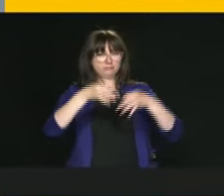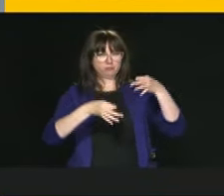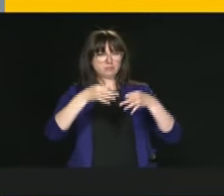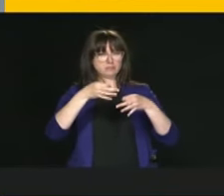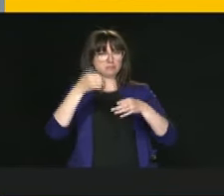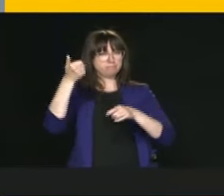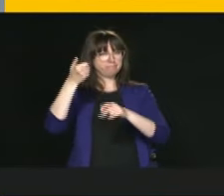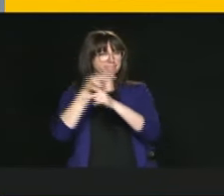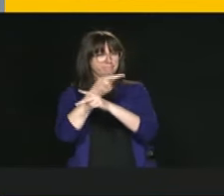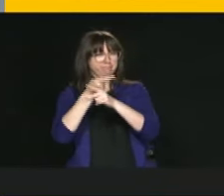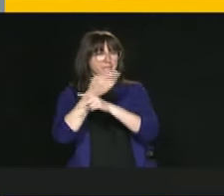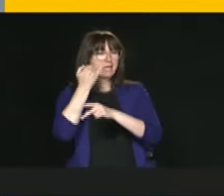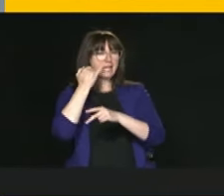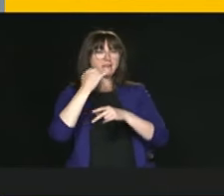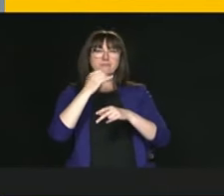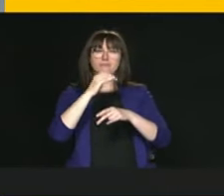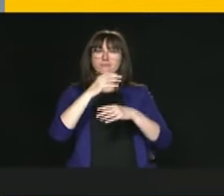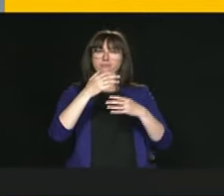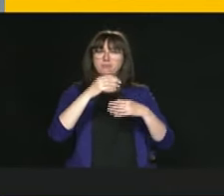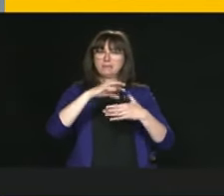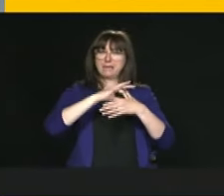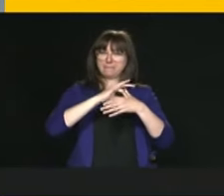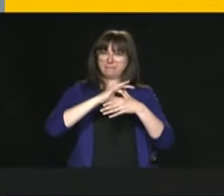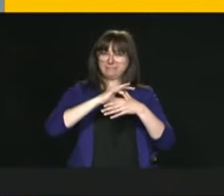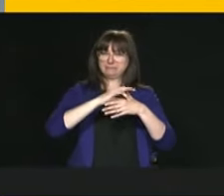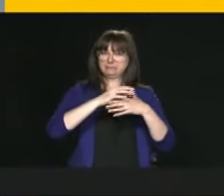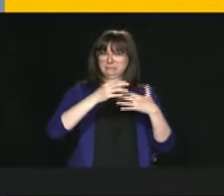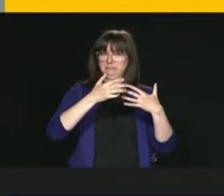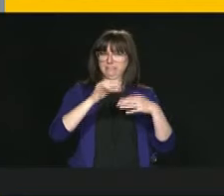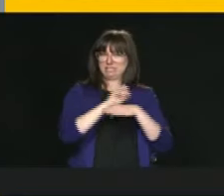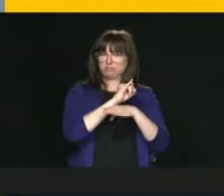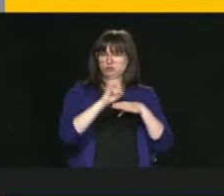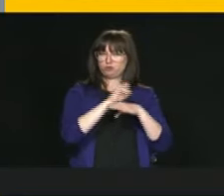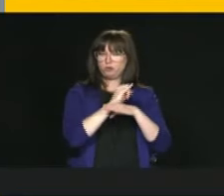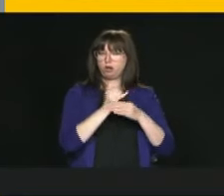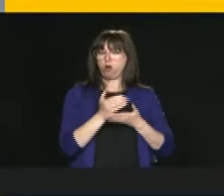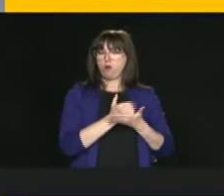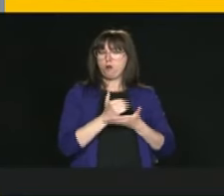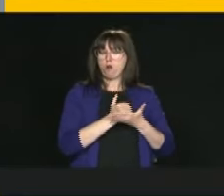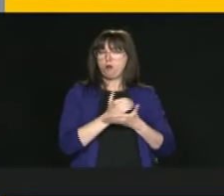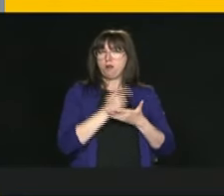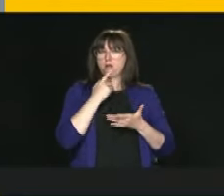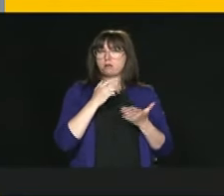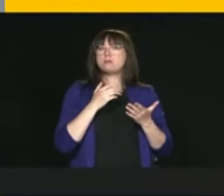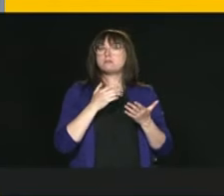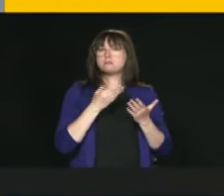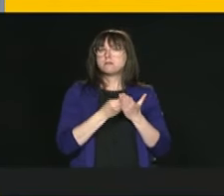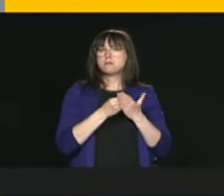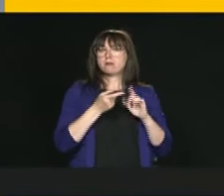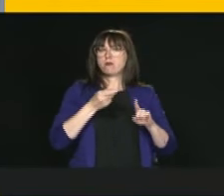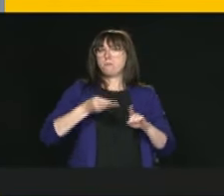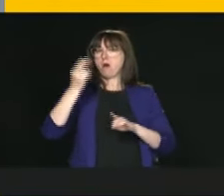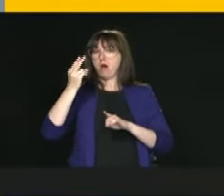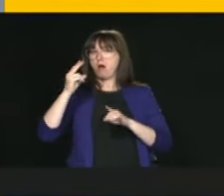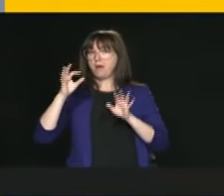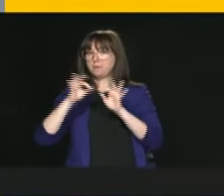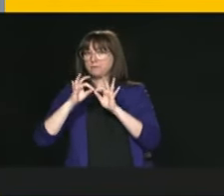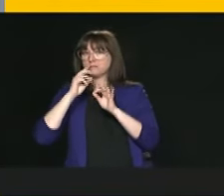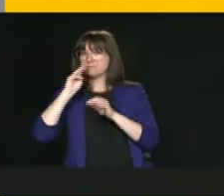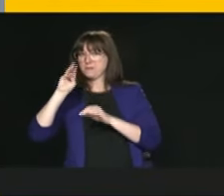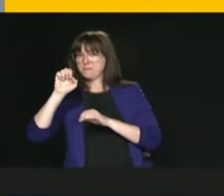whether meat packers have unfairly profited from low livestock prices and high meat prices during the